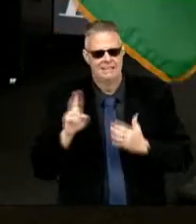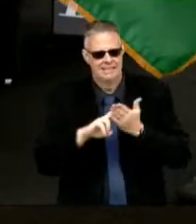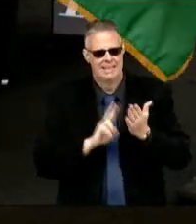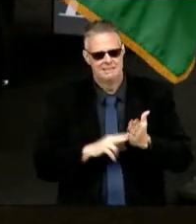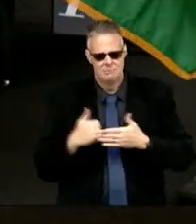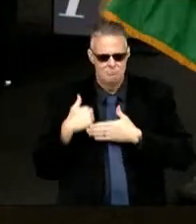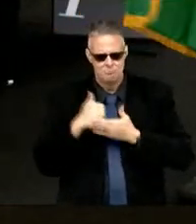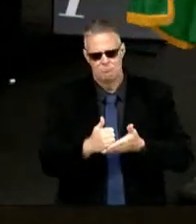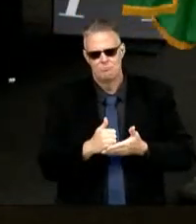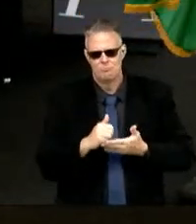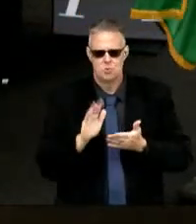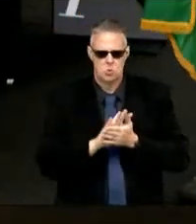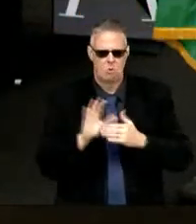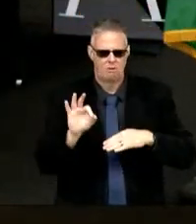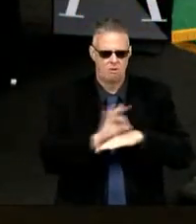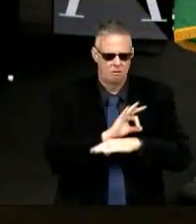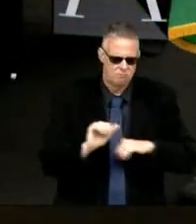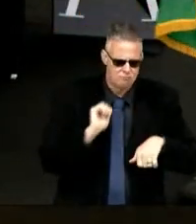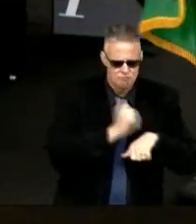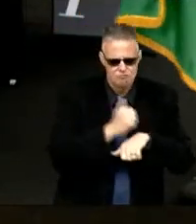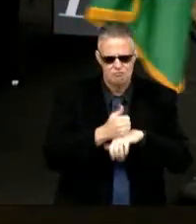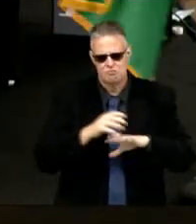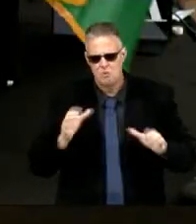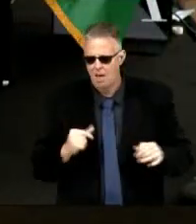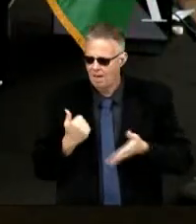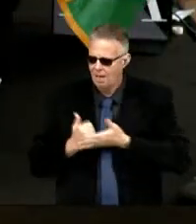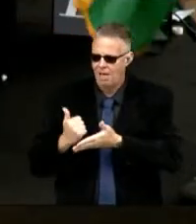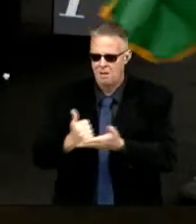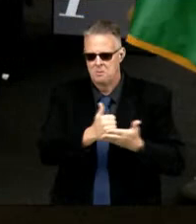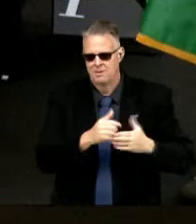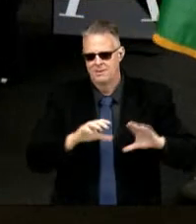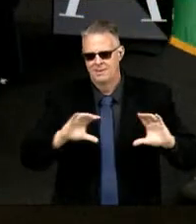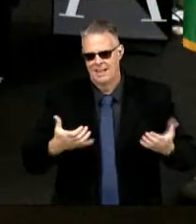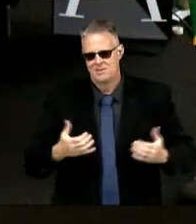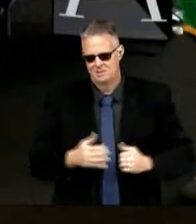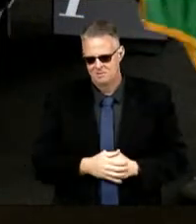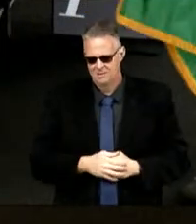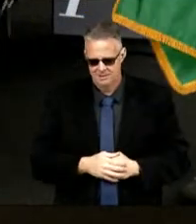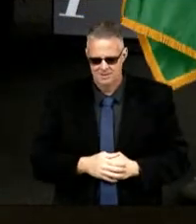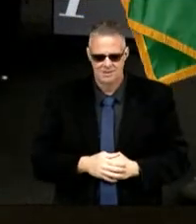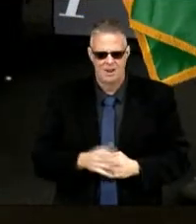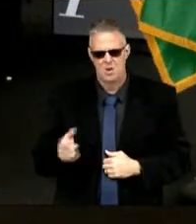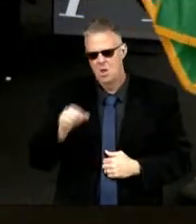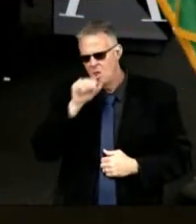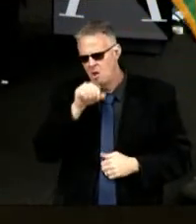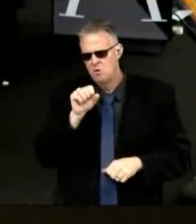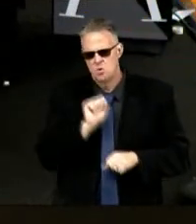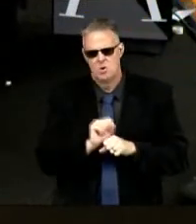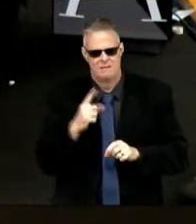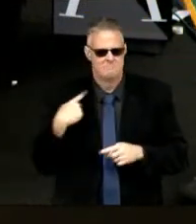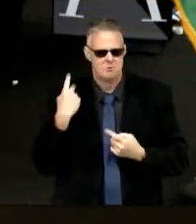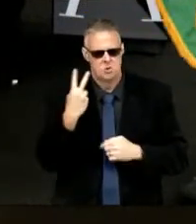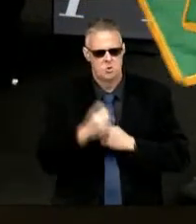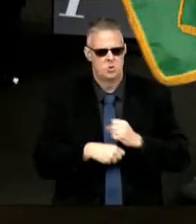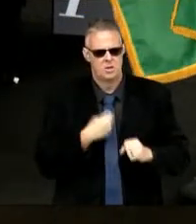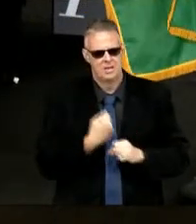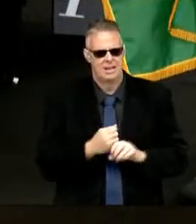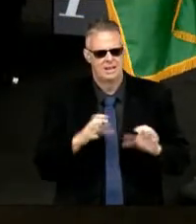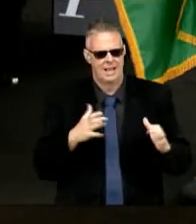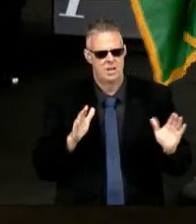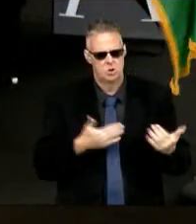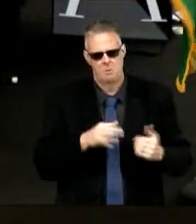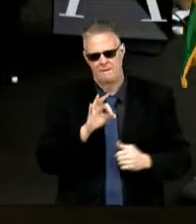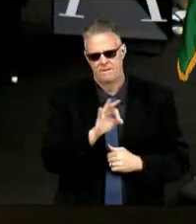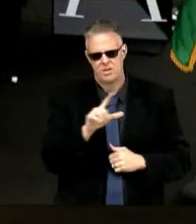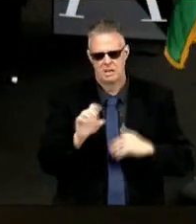help put on the school functions and were always helping out other students in the classroom. Shawnee has loved working for the past 2 years in a classroom at